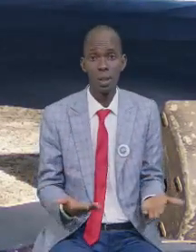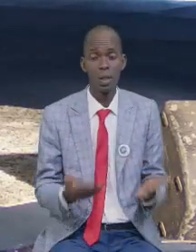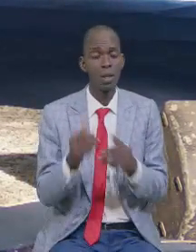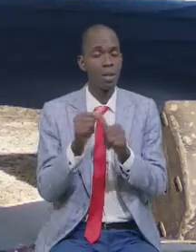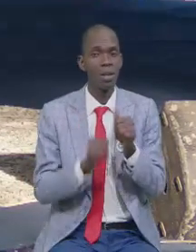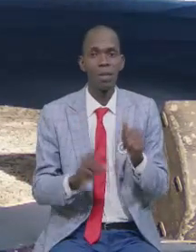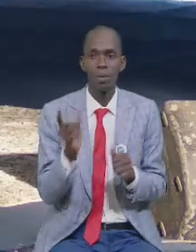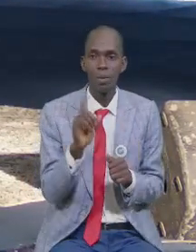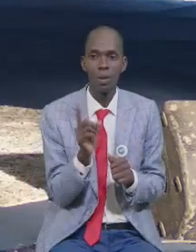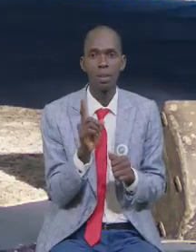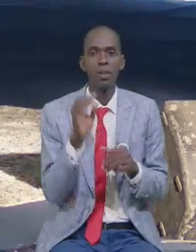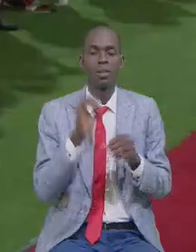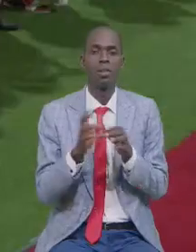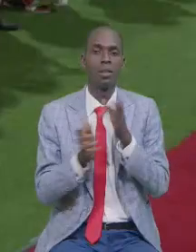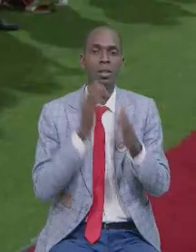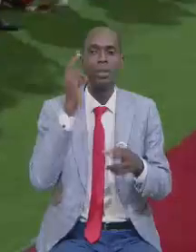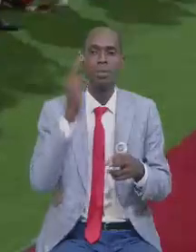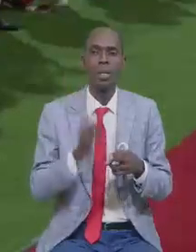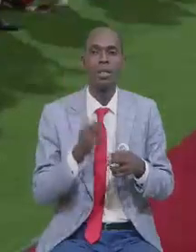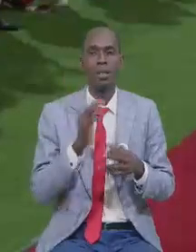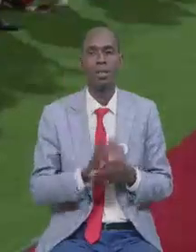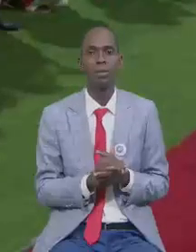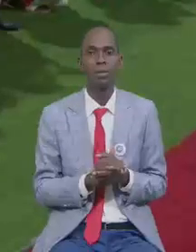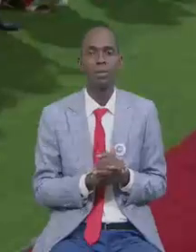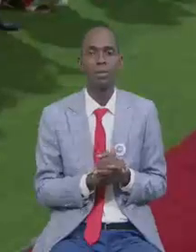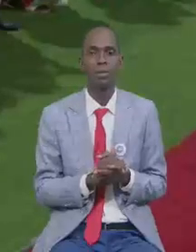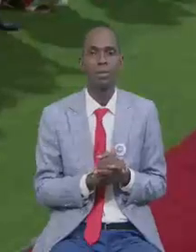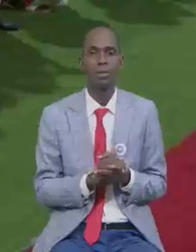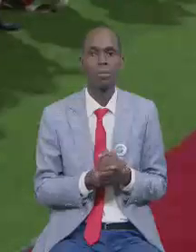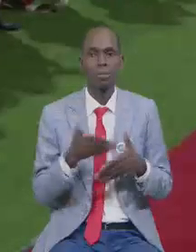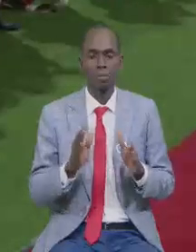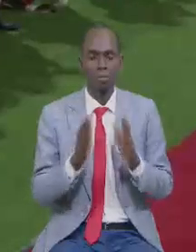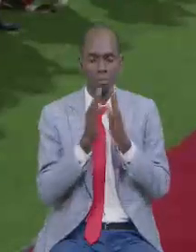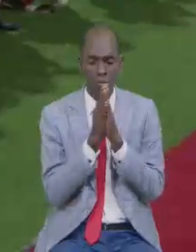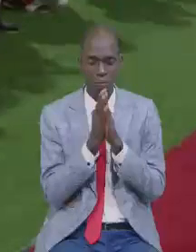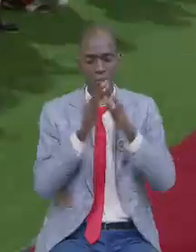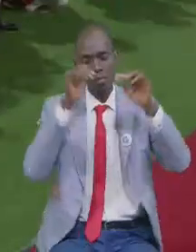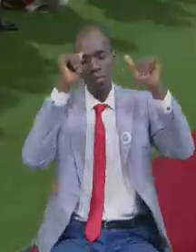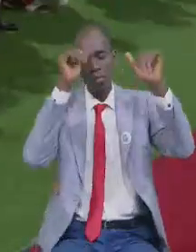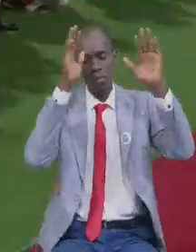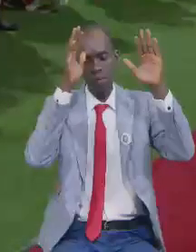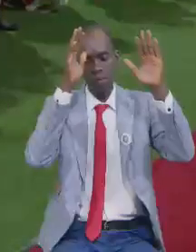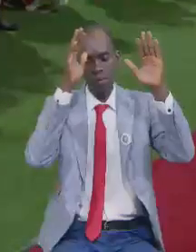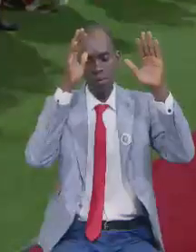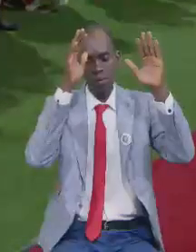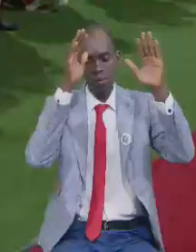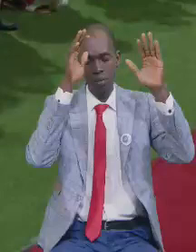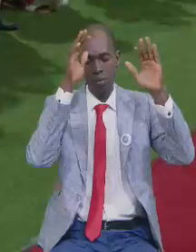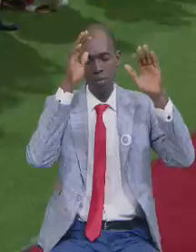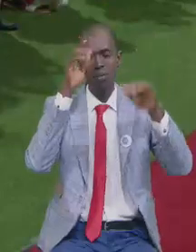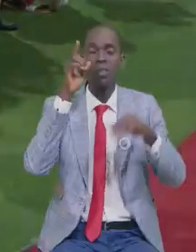everywhere, in Jesus' name. Let's have a word of prayer. Father, your